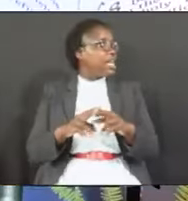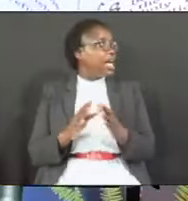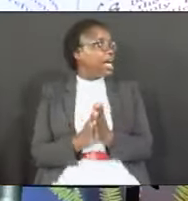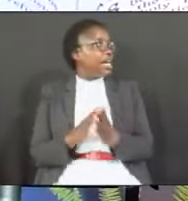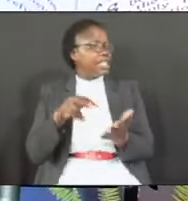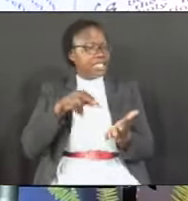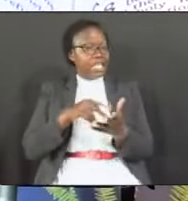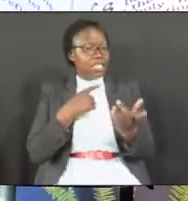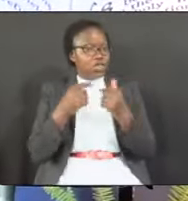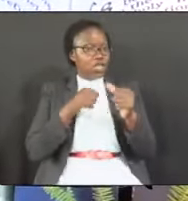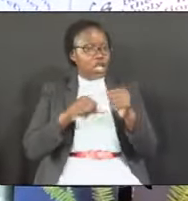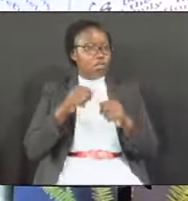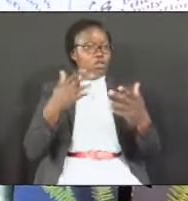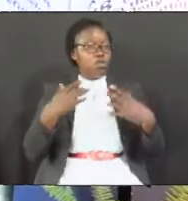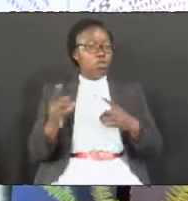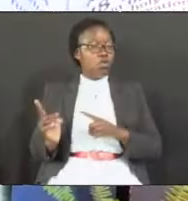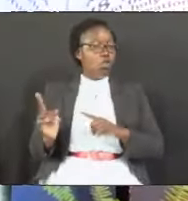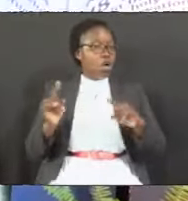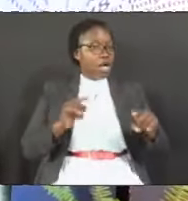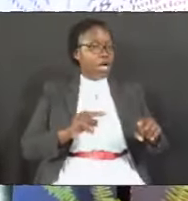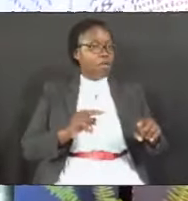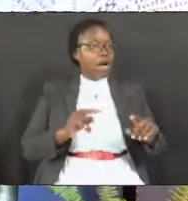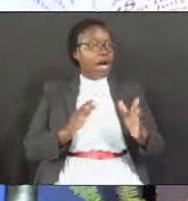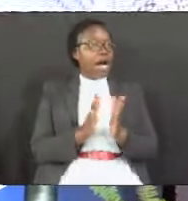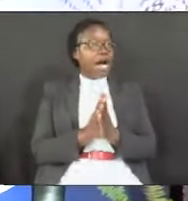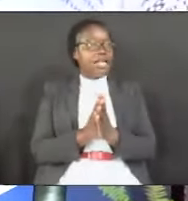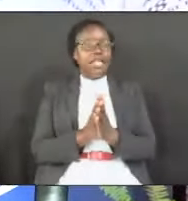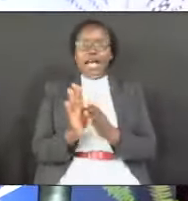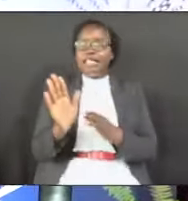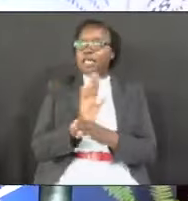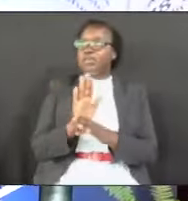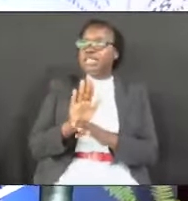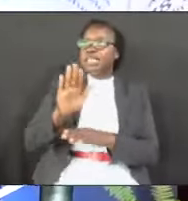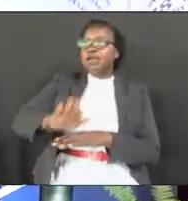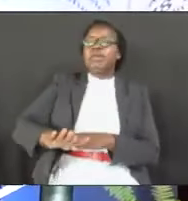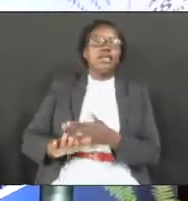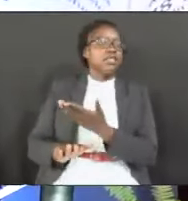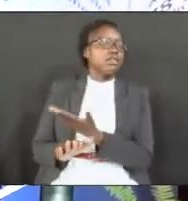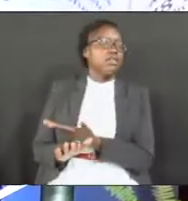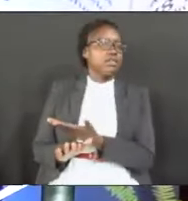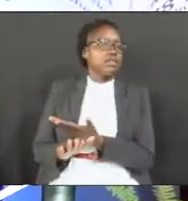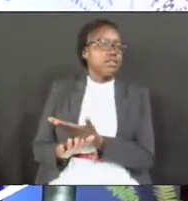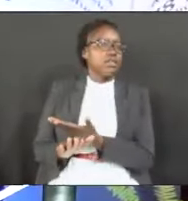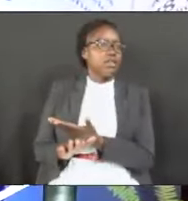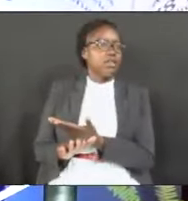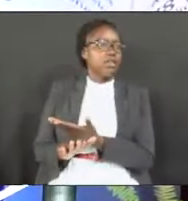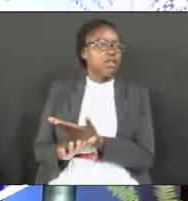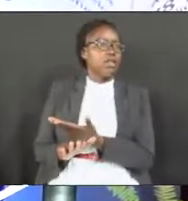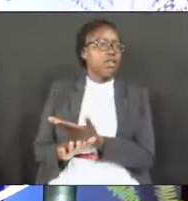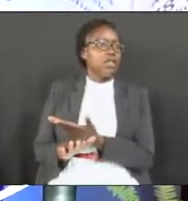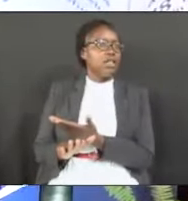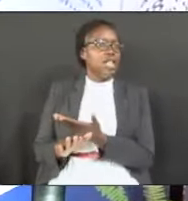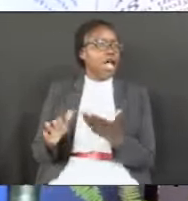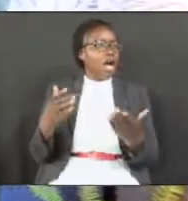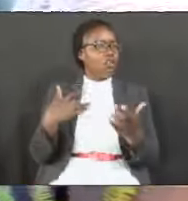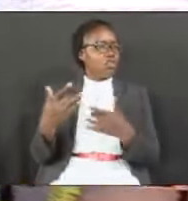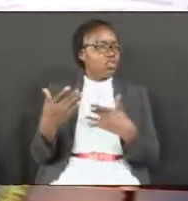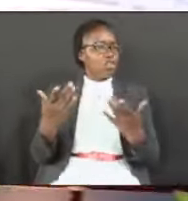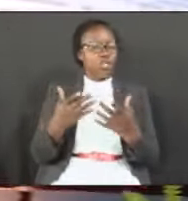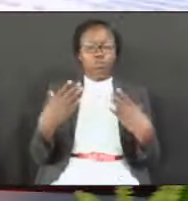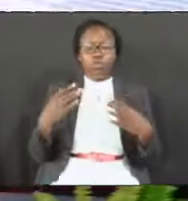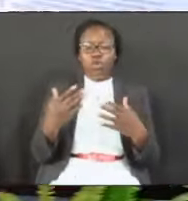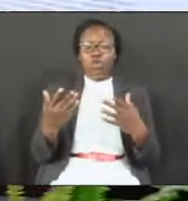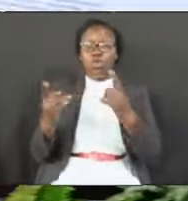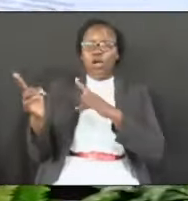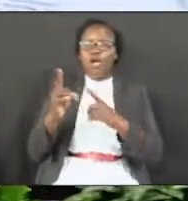here and talking about people who come and they are busy in the parking ministry. That's how confused at times you can become in church. We